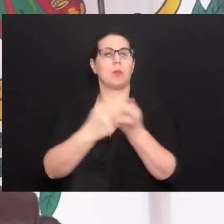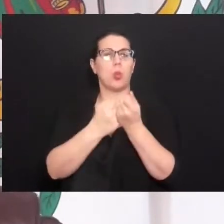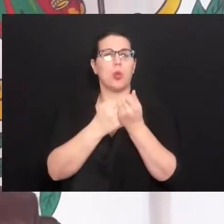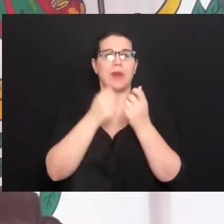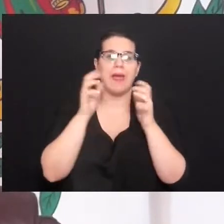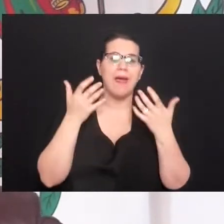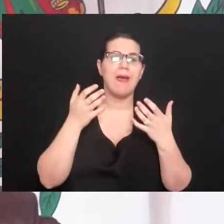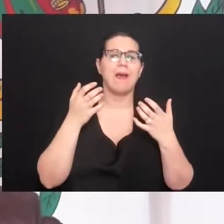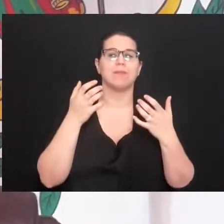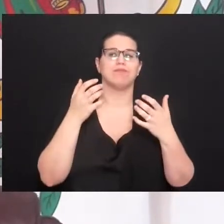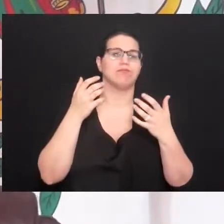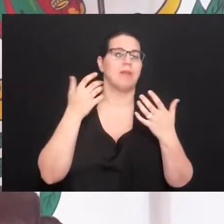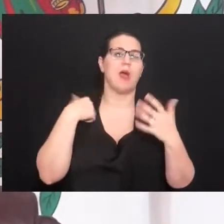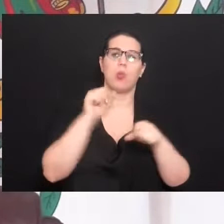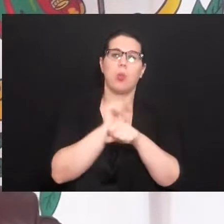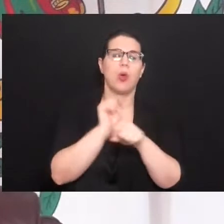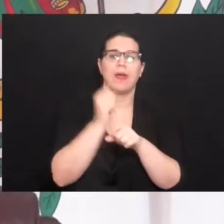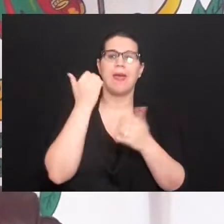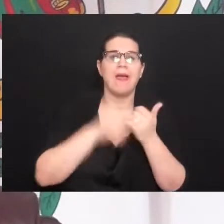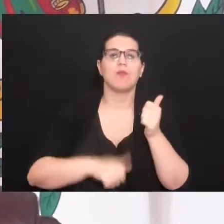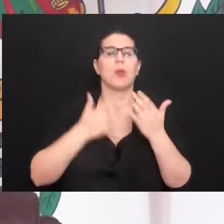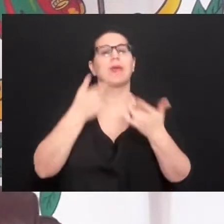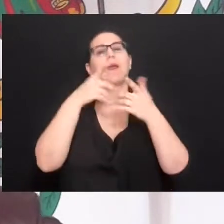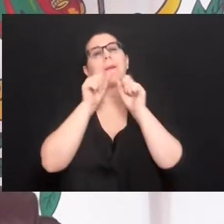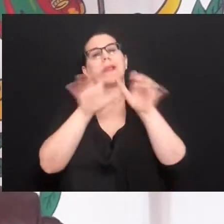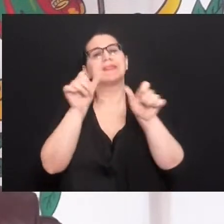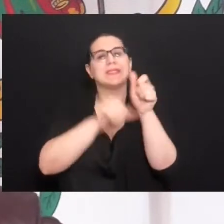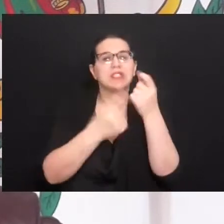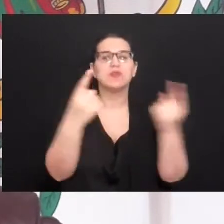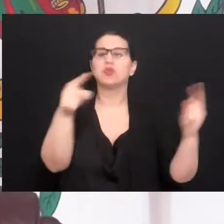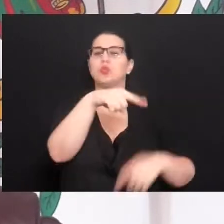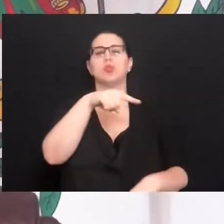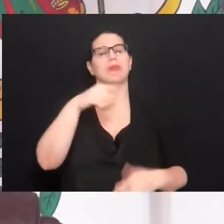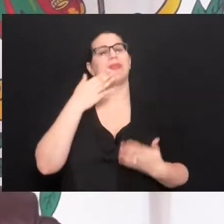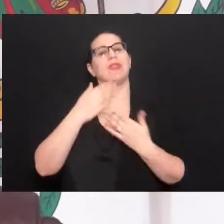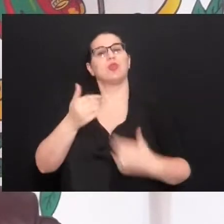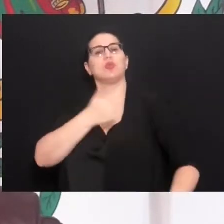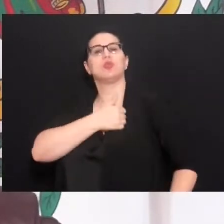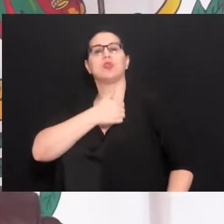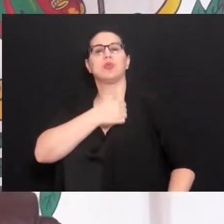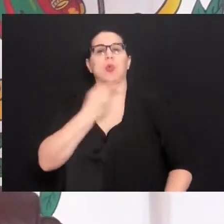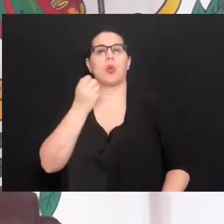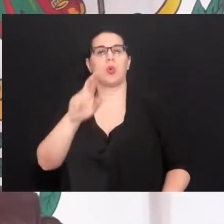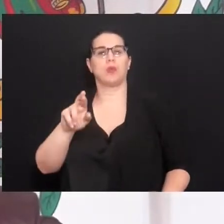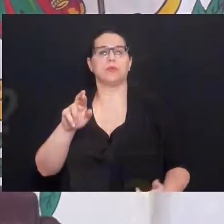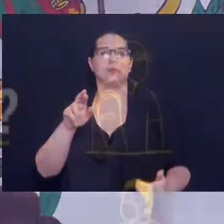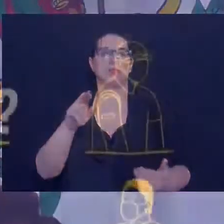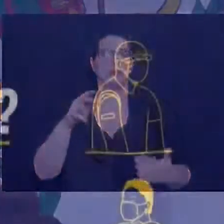I'm really proud of you. And thank you, General Hoyer, for all this great stuff too. Thank y'all.